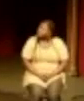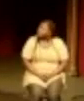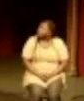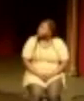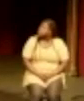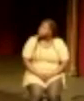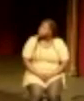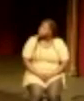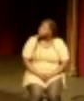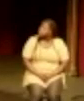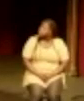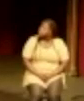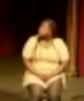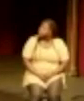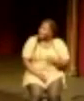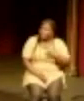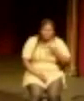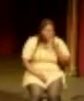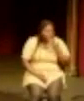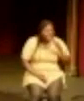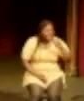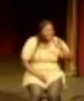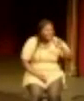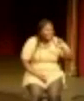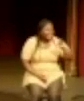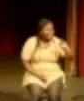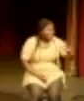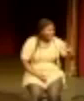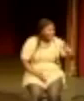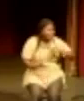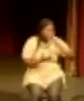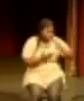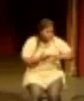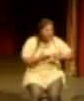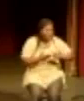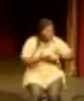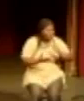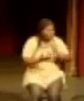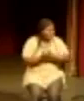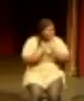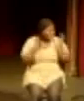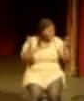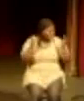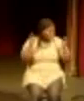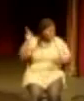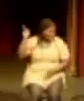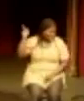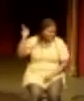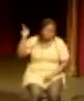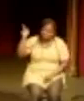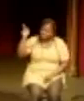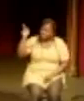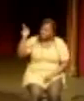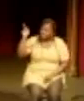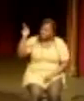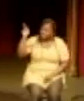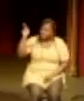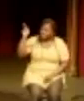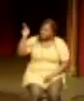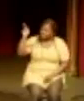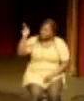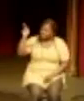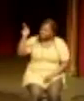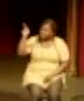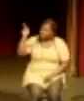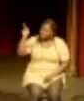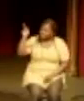This is just about my favorite. It's our ESL program graduation ceremony. We packed the quad with people. We used to pack the